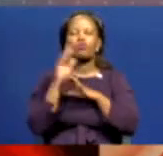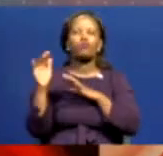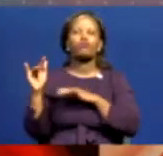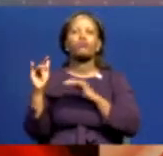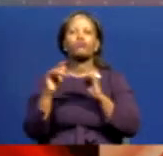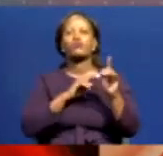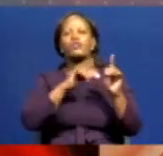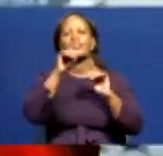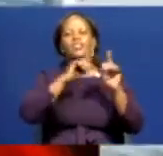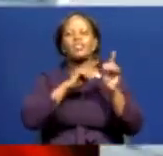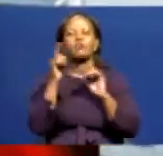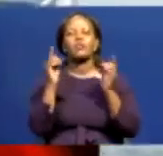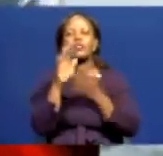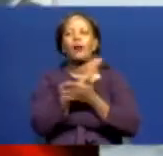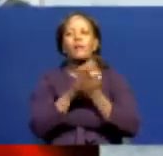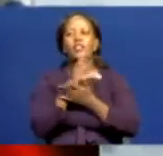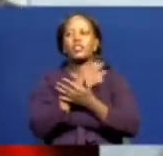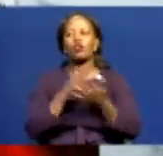commodities.